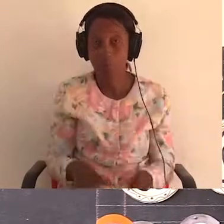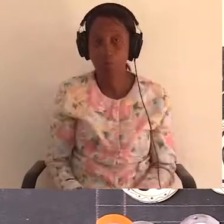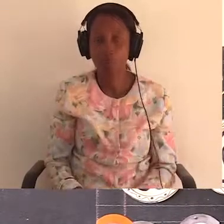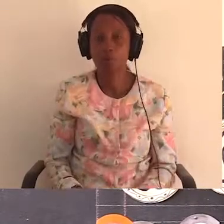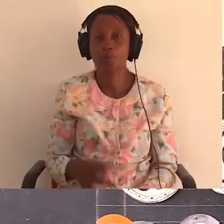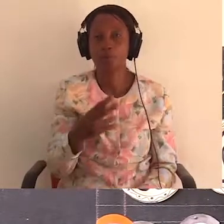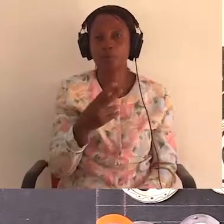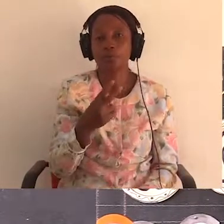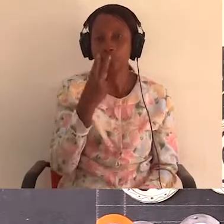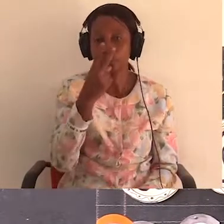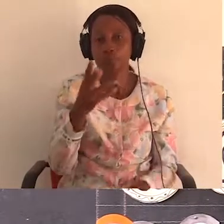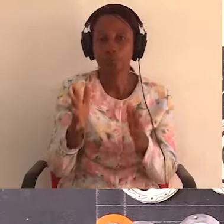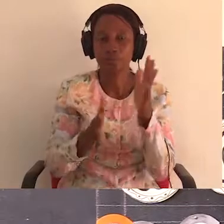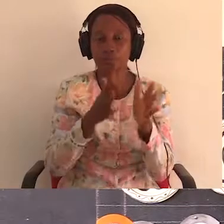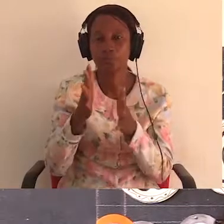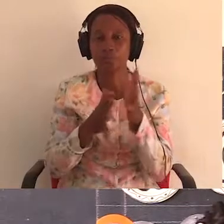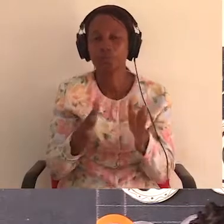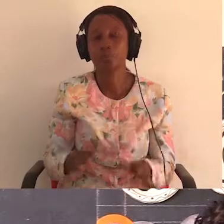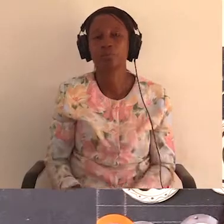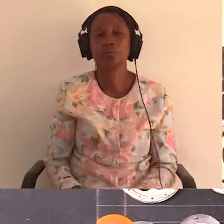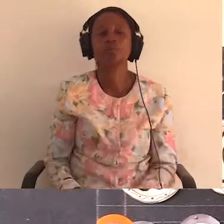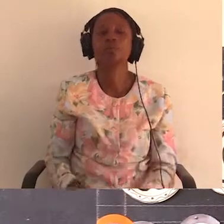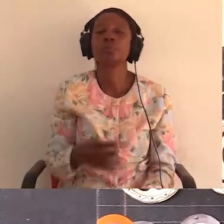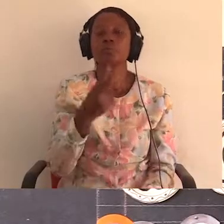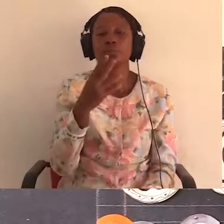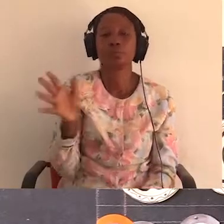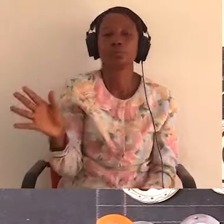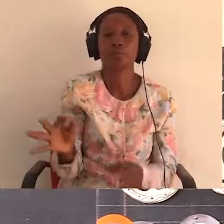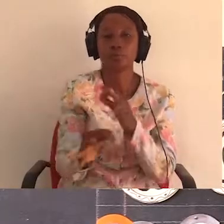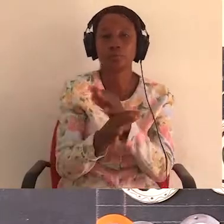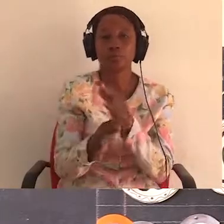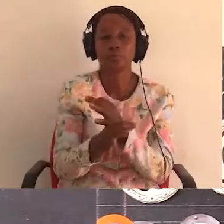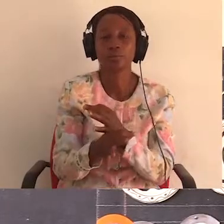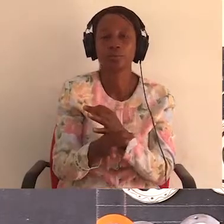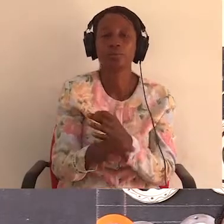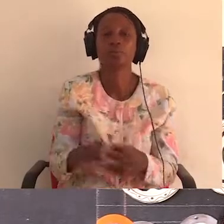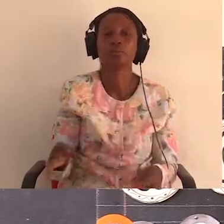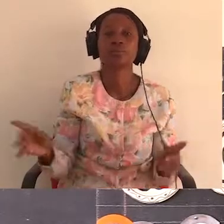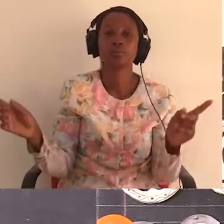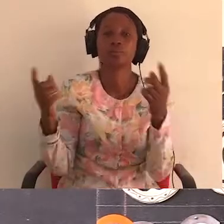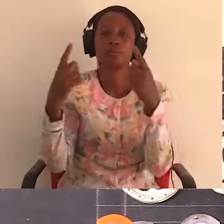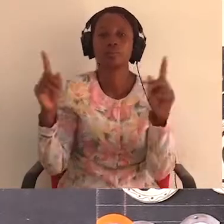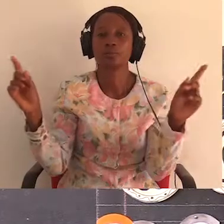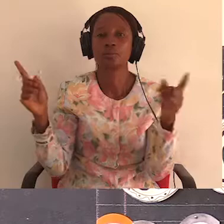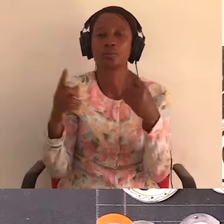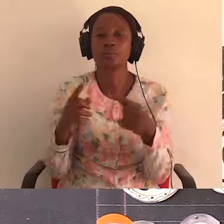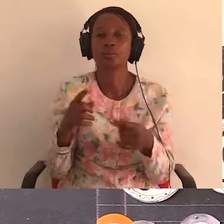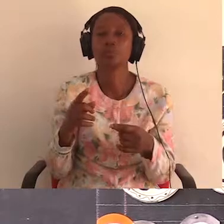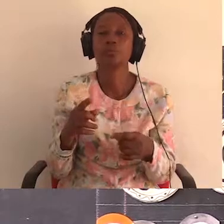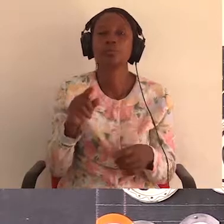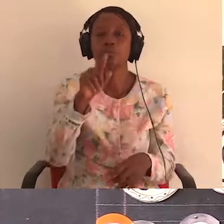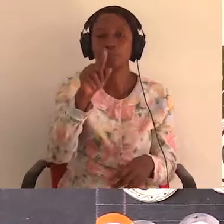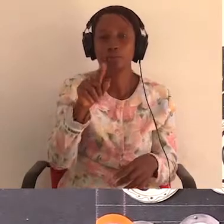I will sing the song, and then you will sing after me. Is that